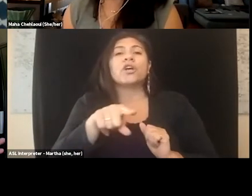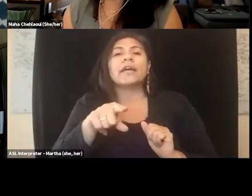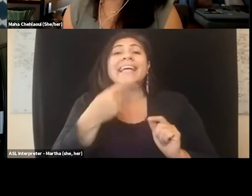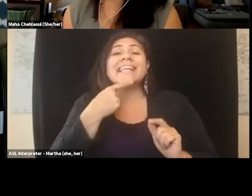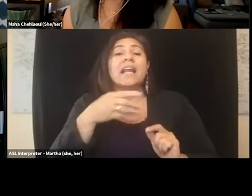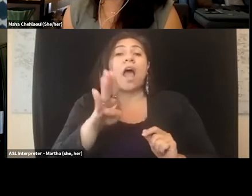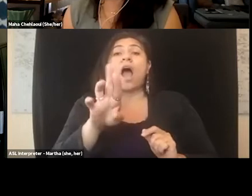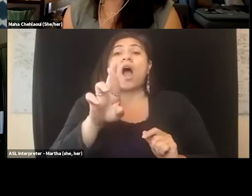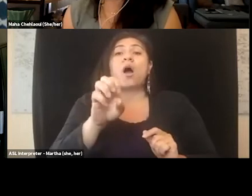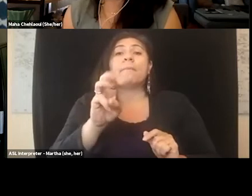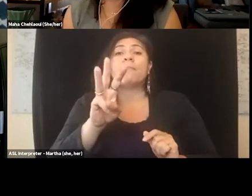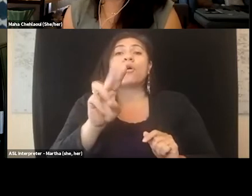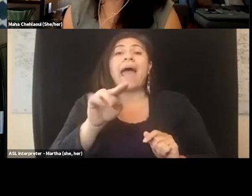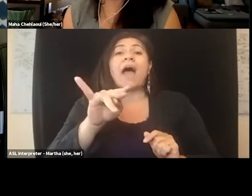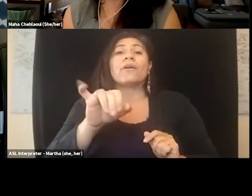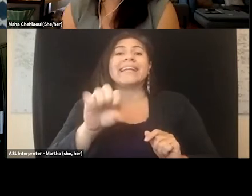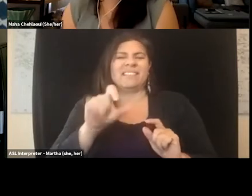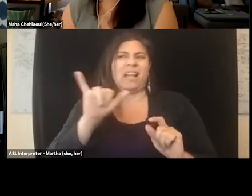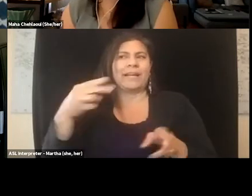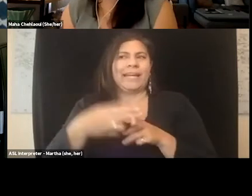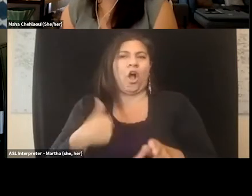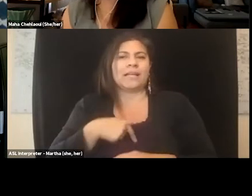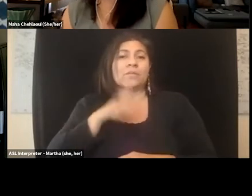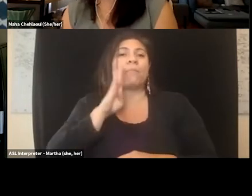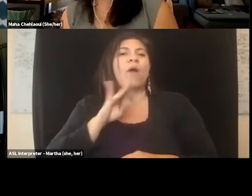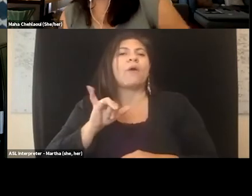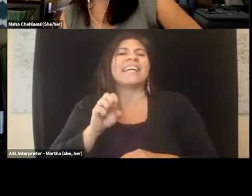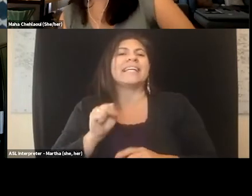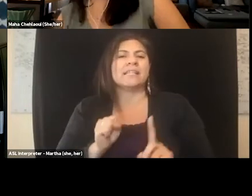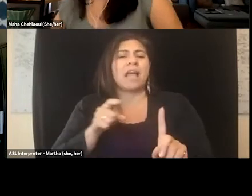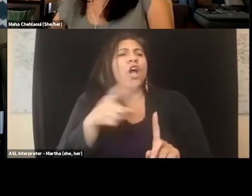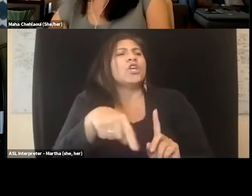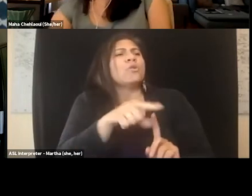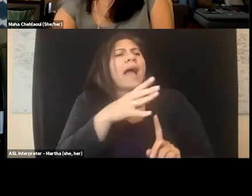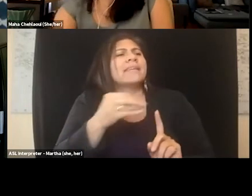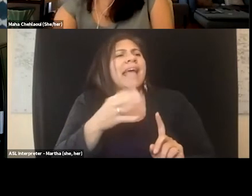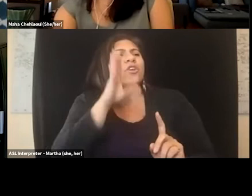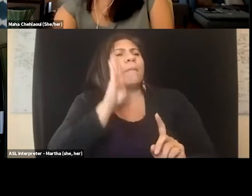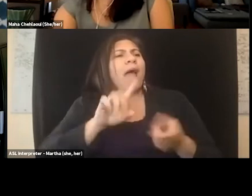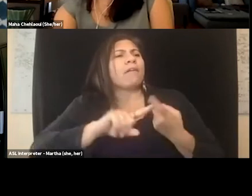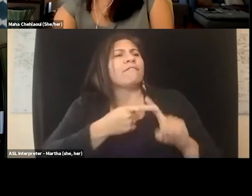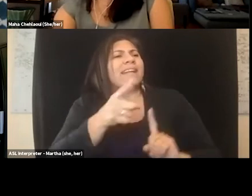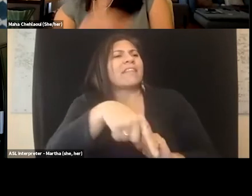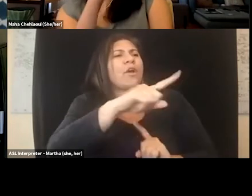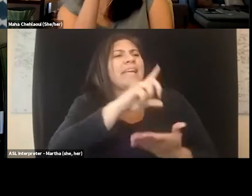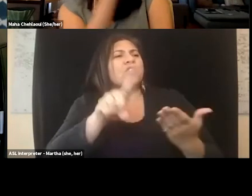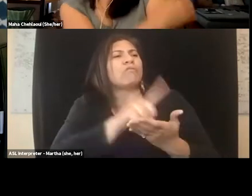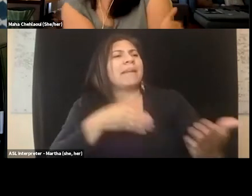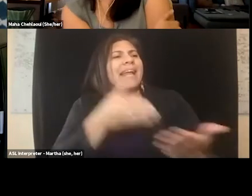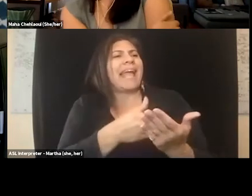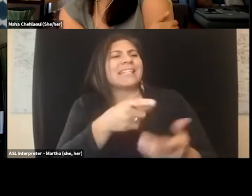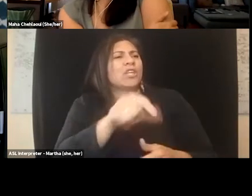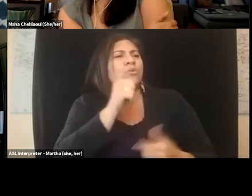brownies affectionately. He said, you brownies, you and your brownie friends are being discriminated against and you don't even know it. Well, we knew it, but we